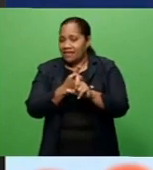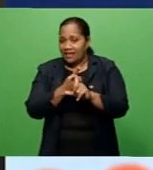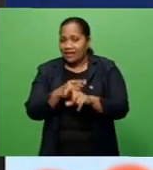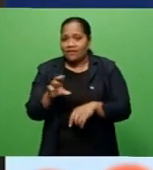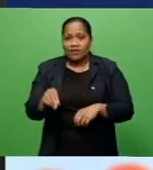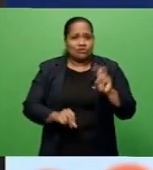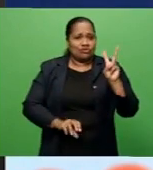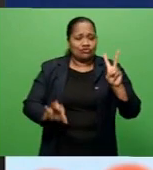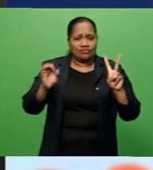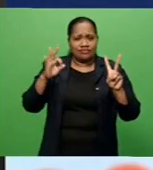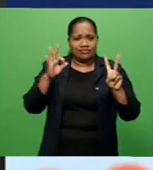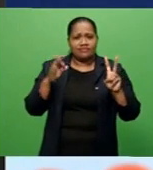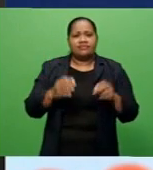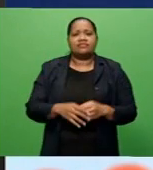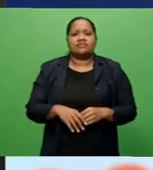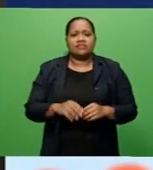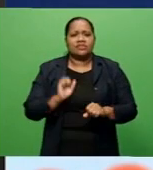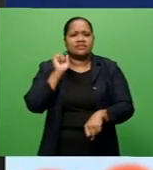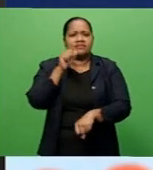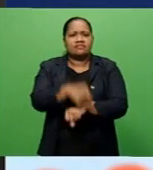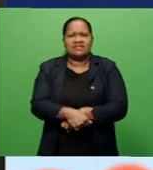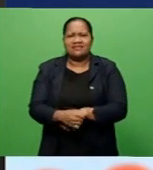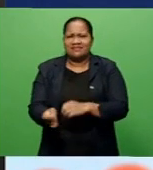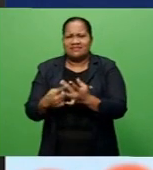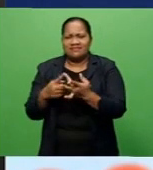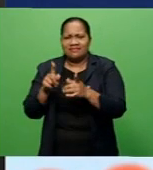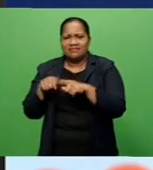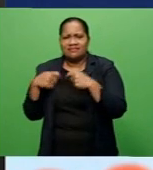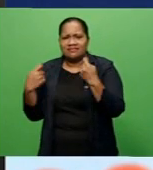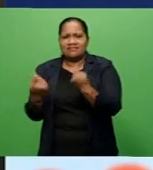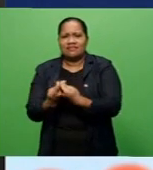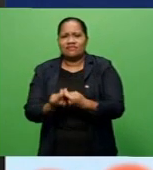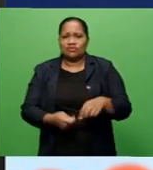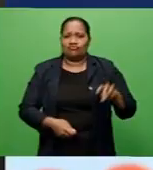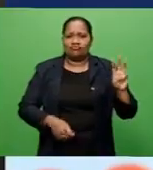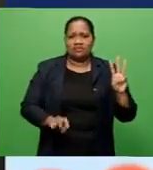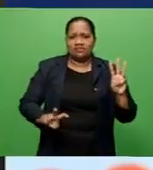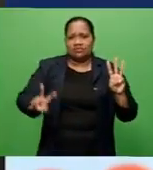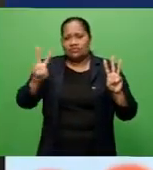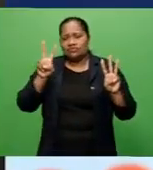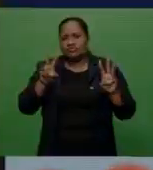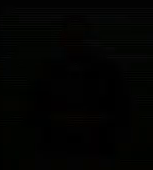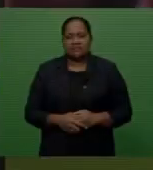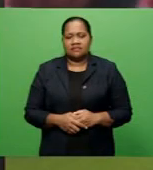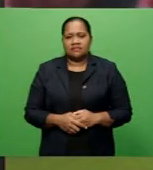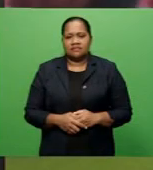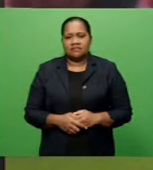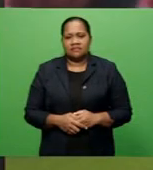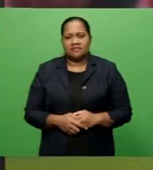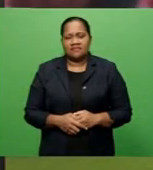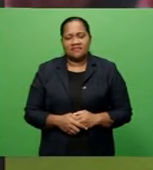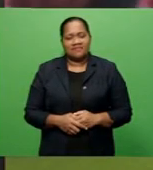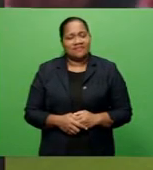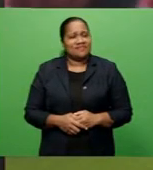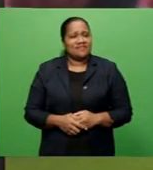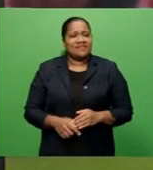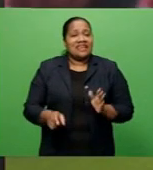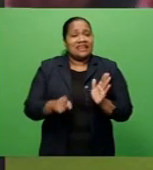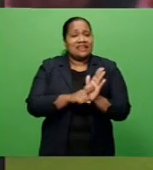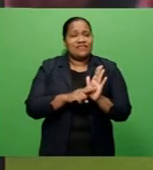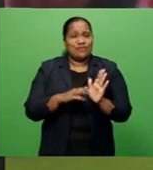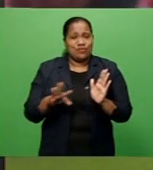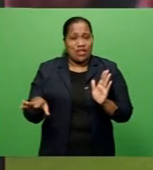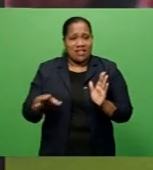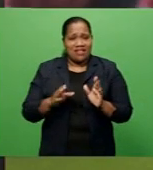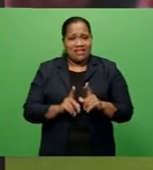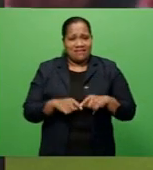2-0 down to beat Kerala Blasters FC 3-2 in the Indian Super League this morning. Liverpool is slowly getting back to